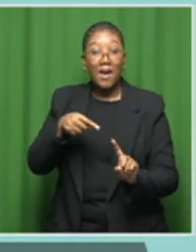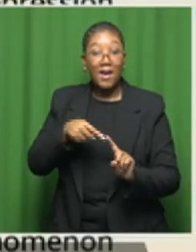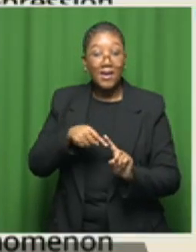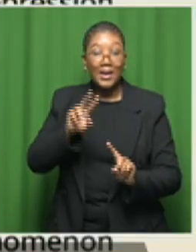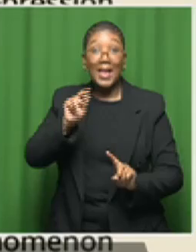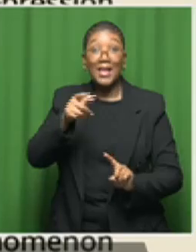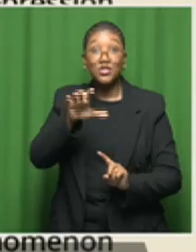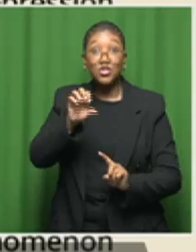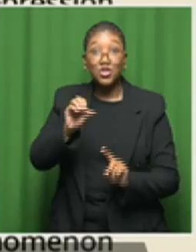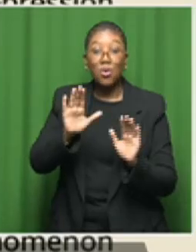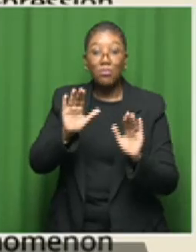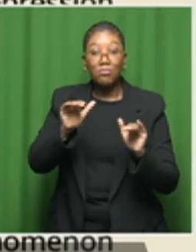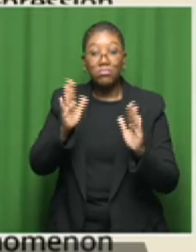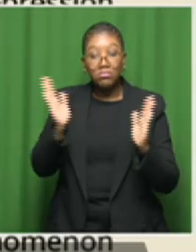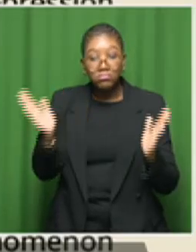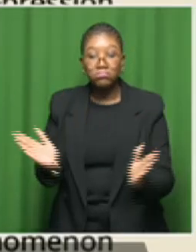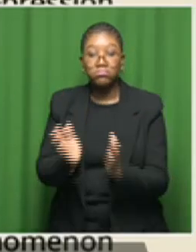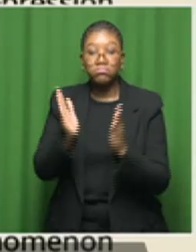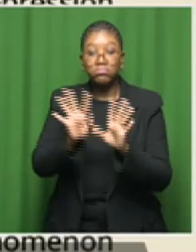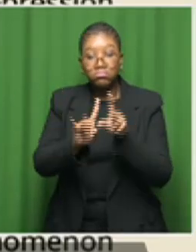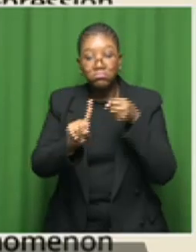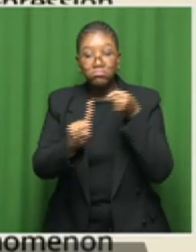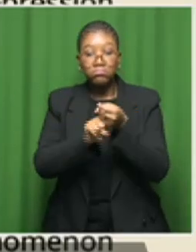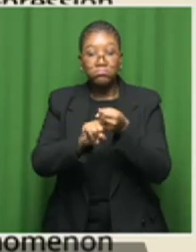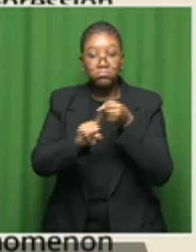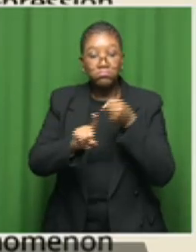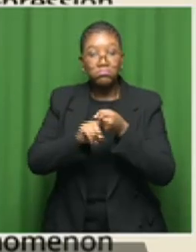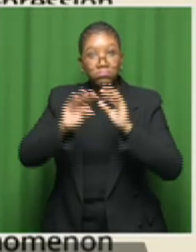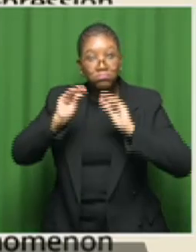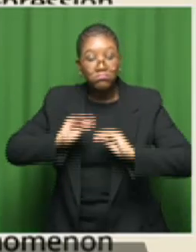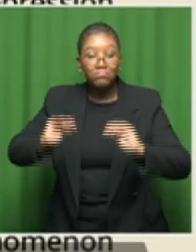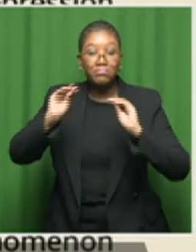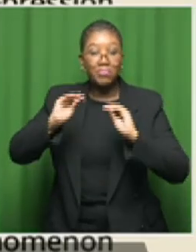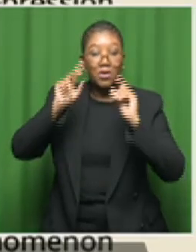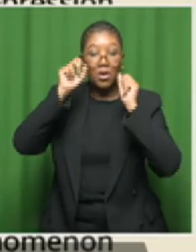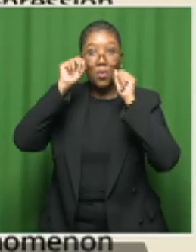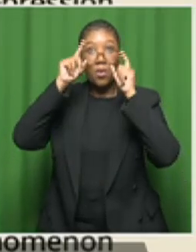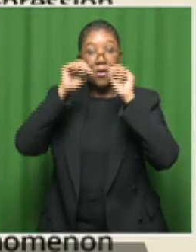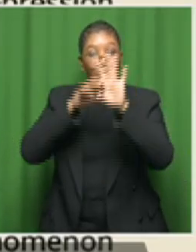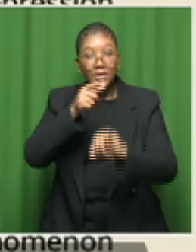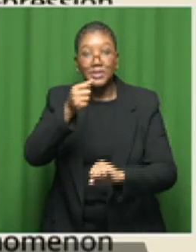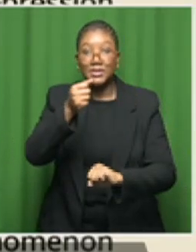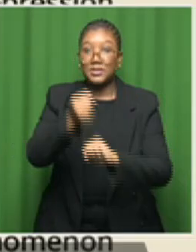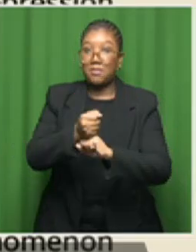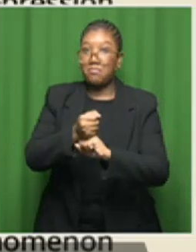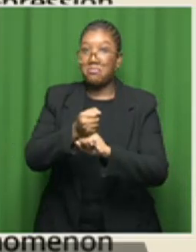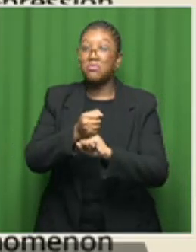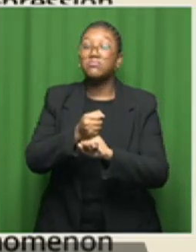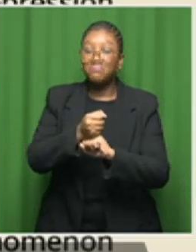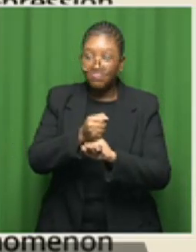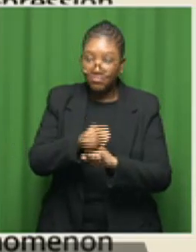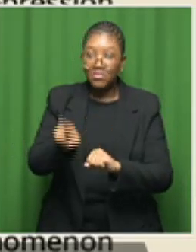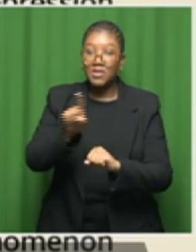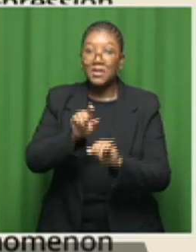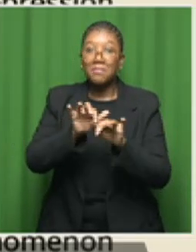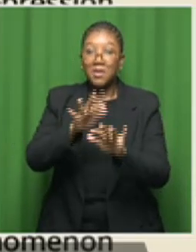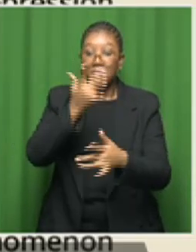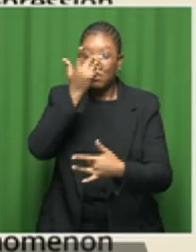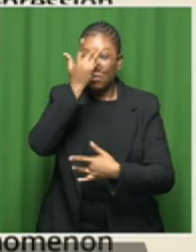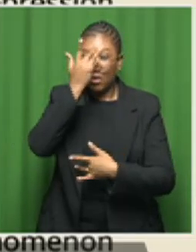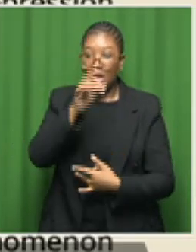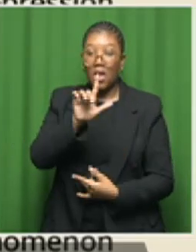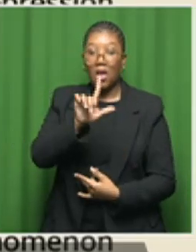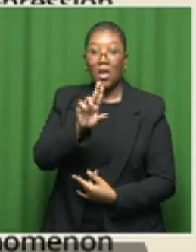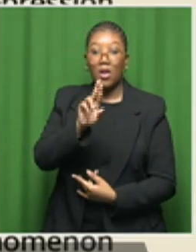patient advocacy organization that aims to educate, raise awareness, and offer support to people with lupus, as well as